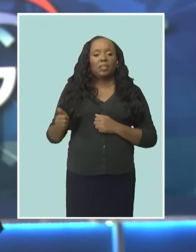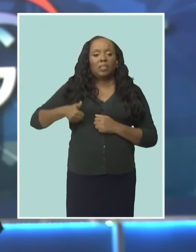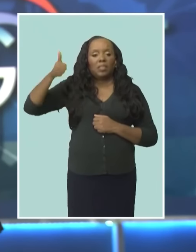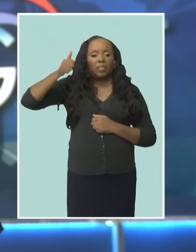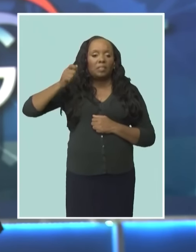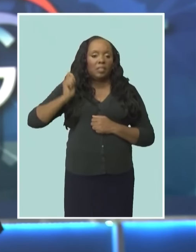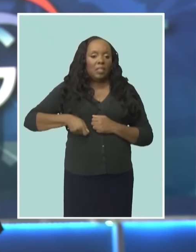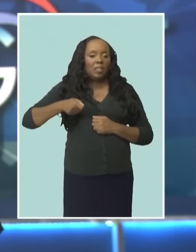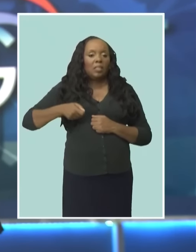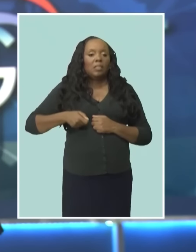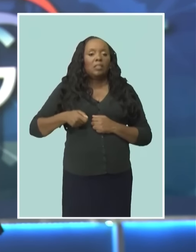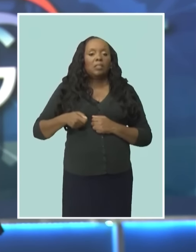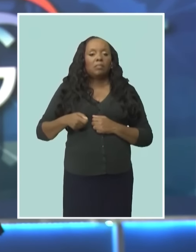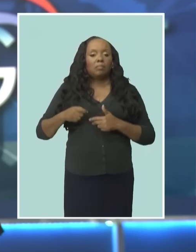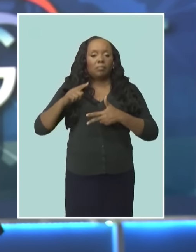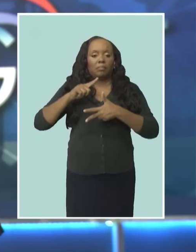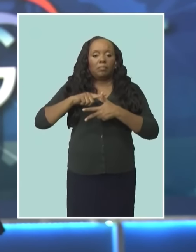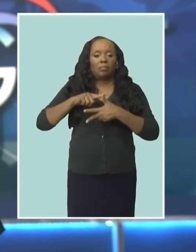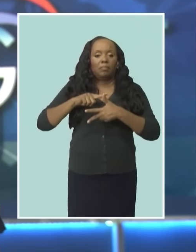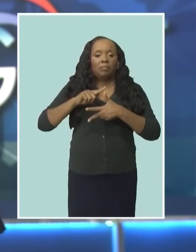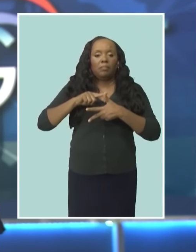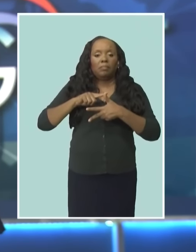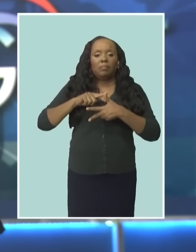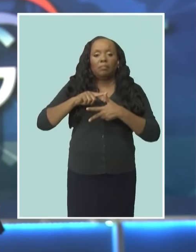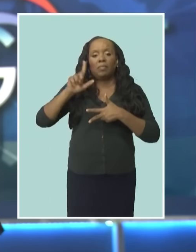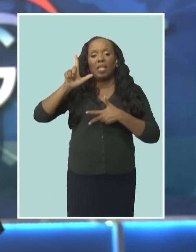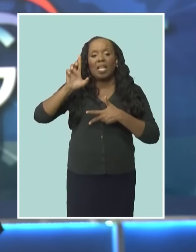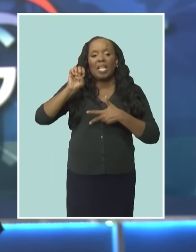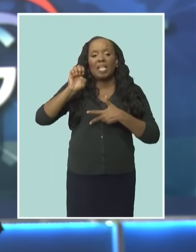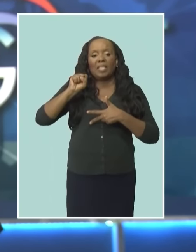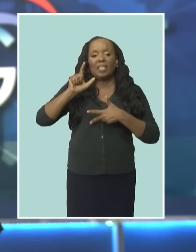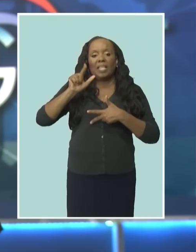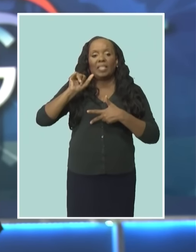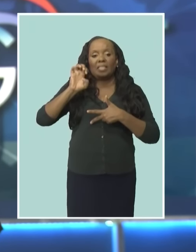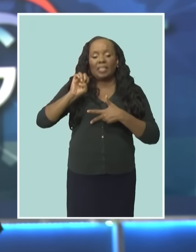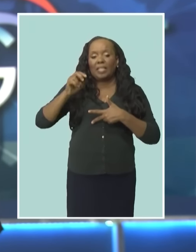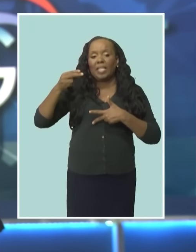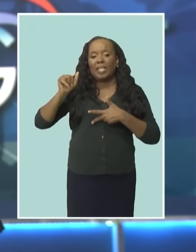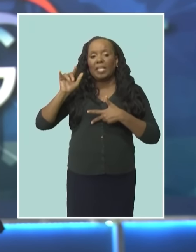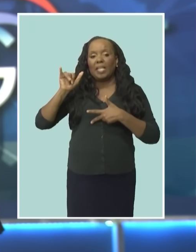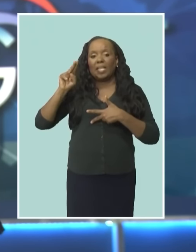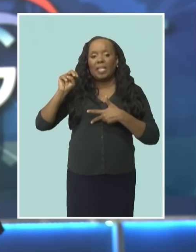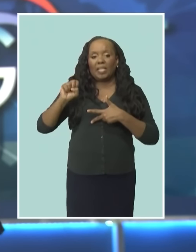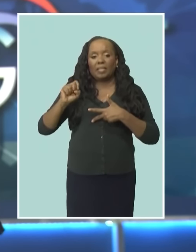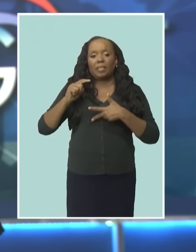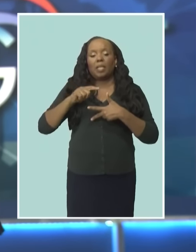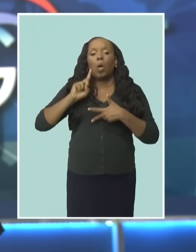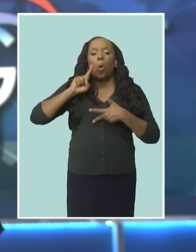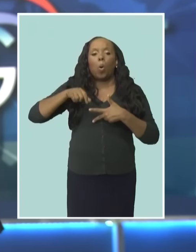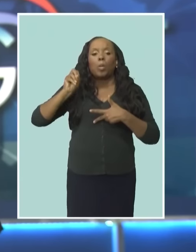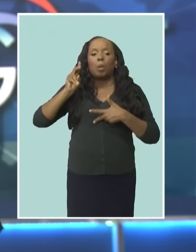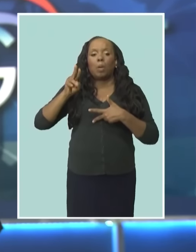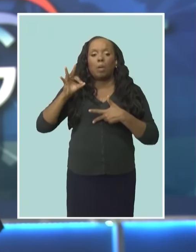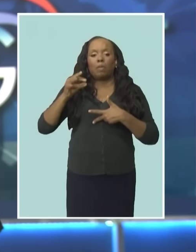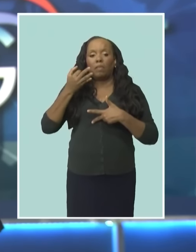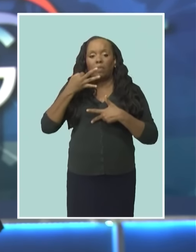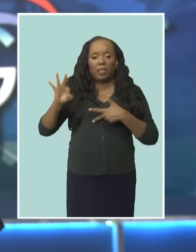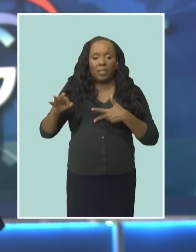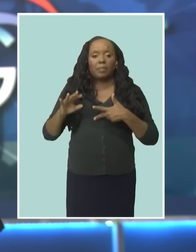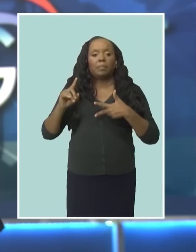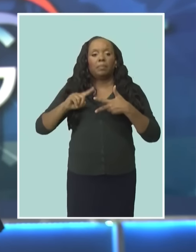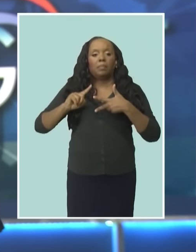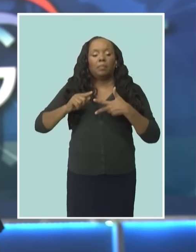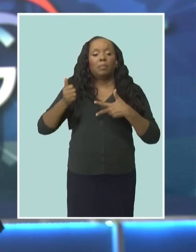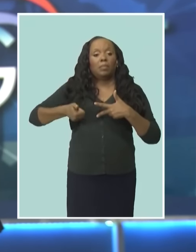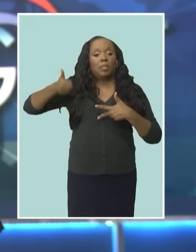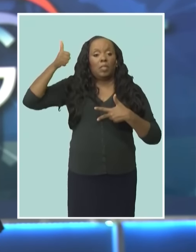been awarded the Order of Freedom of Barbados, while Commissioner of Police Richard Boyce and Chief of Staff of the Barbados Defence Force